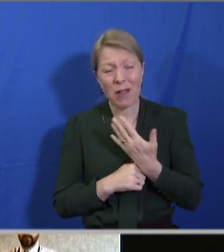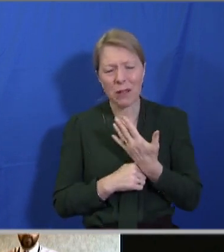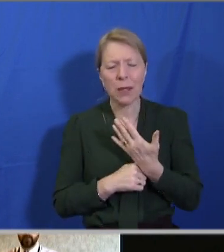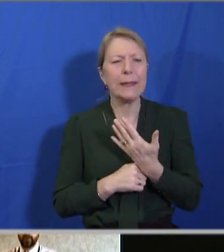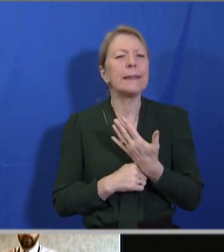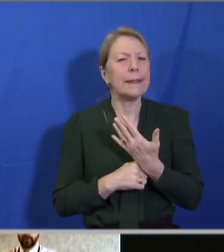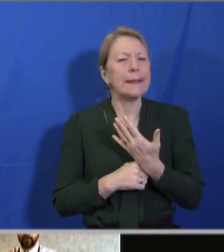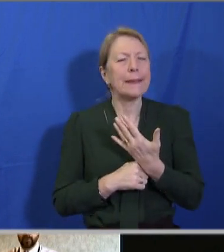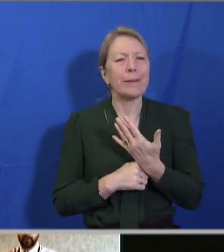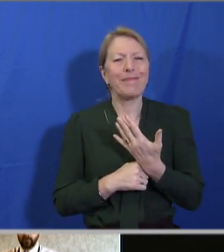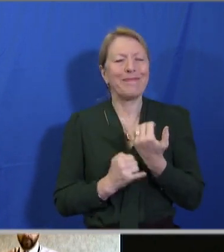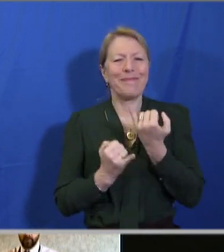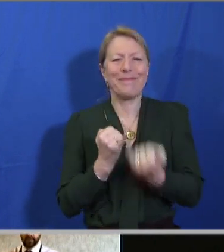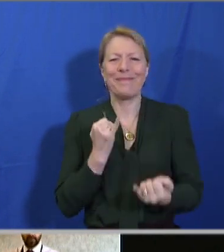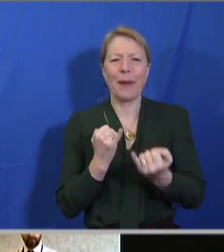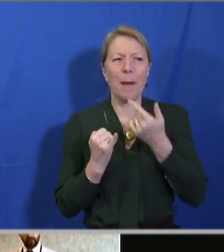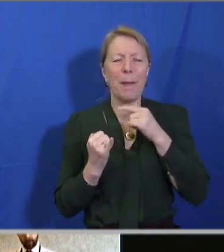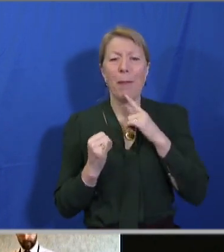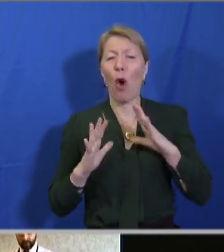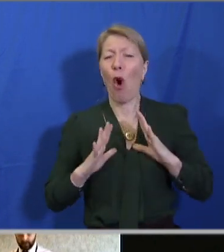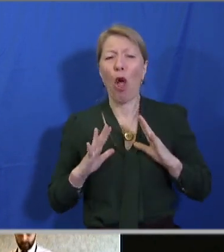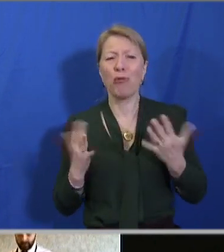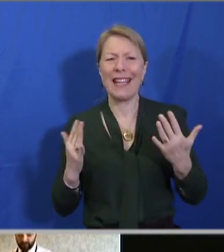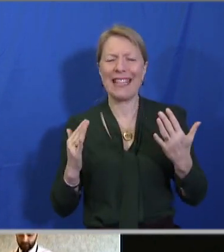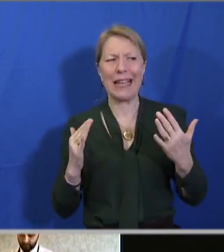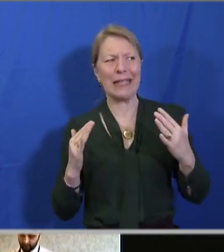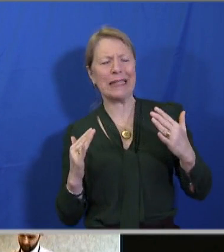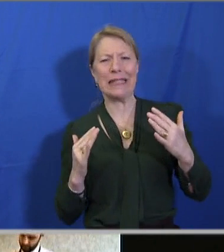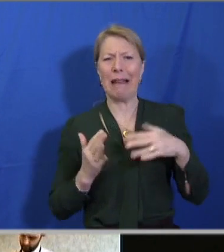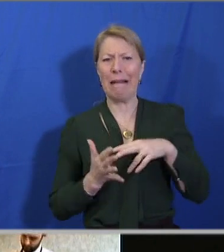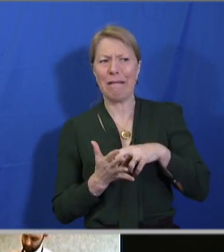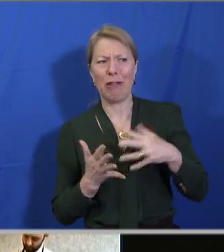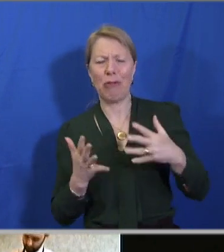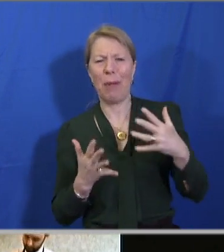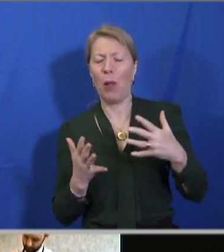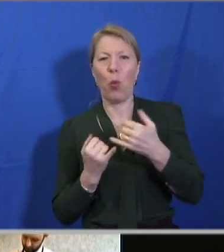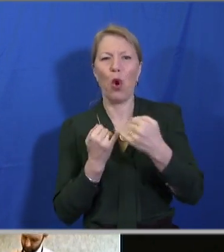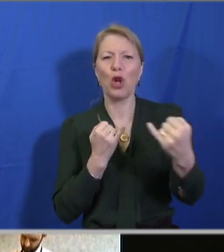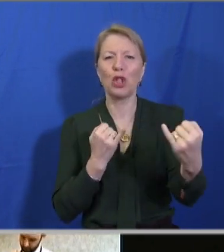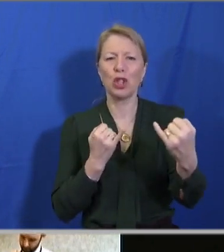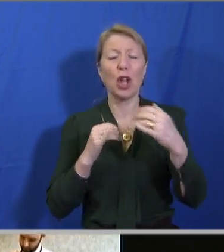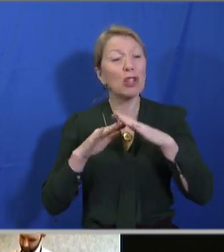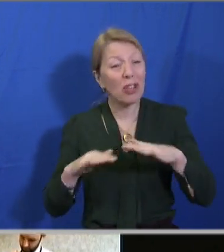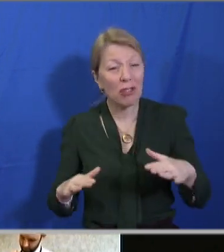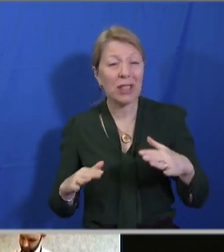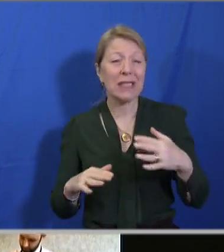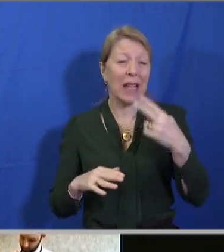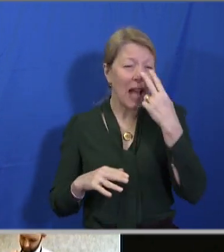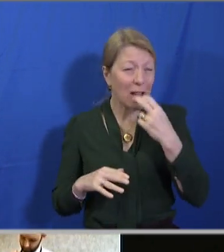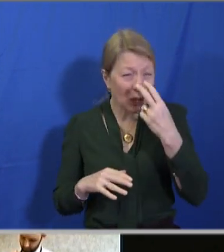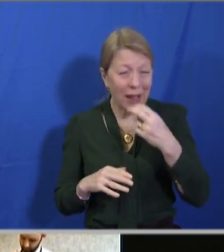the most vulnerable members of our society. Children, the elderly and disabled people, including those who were clinically